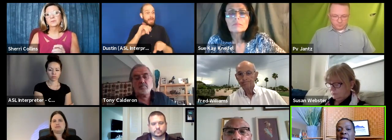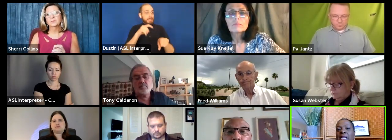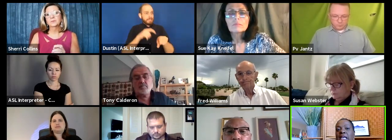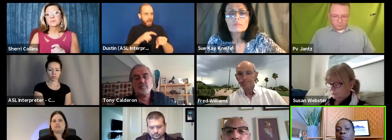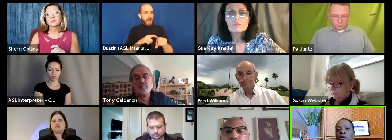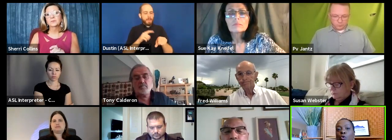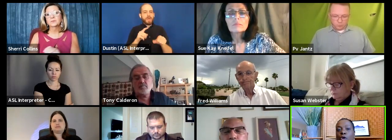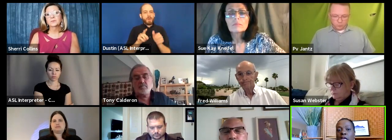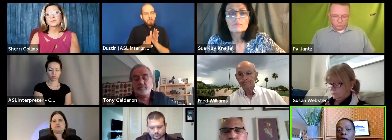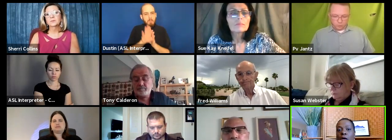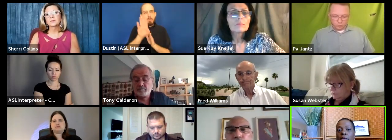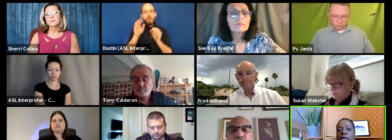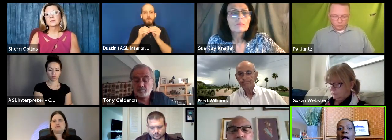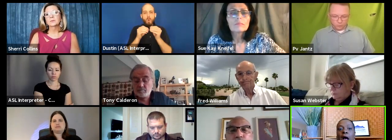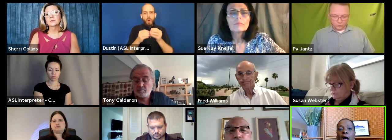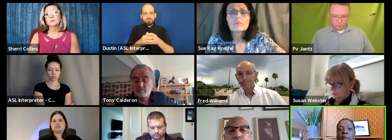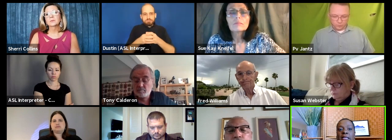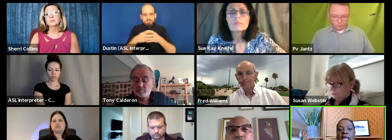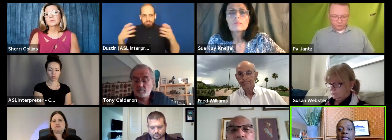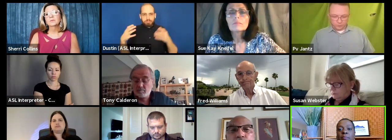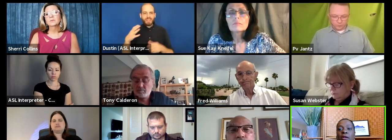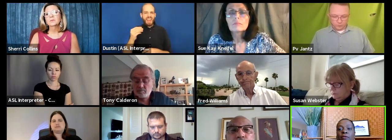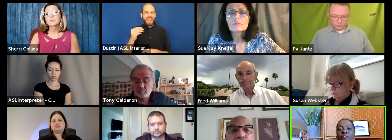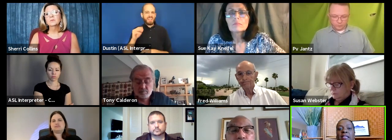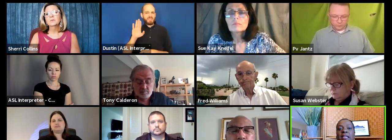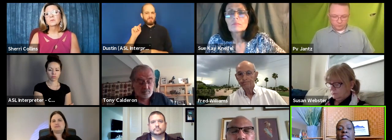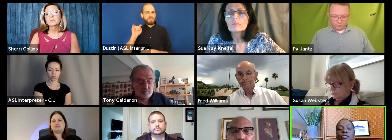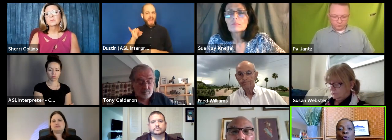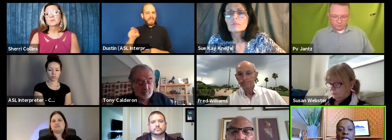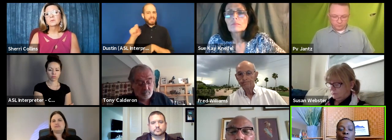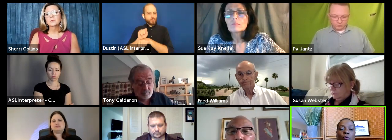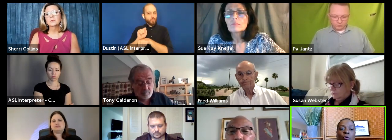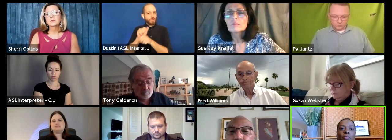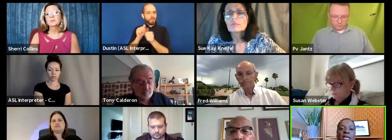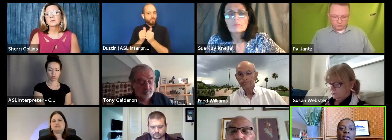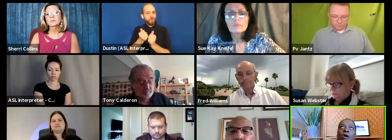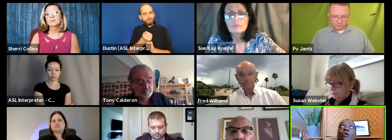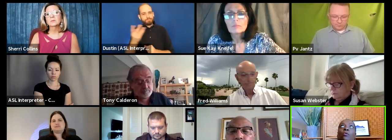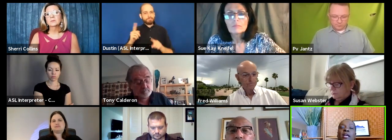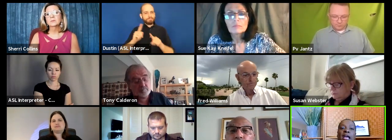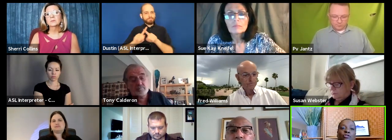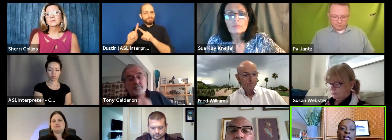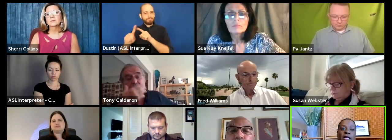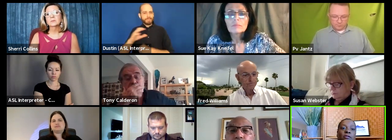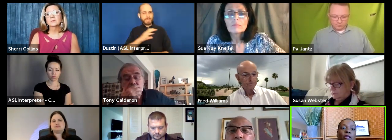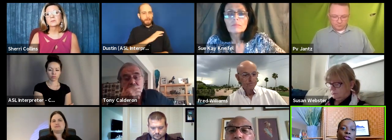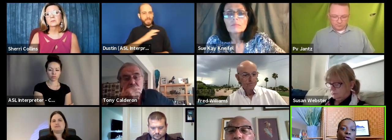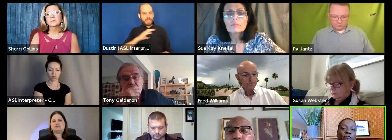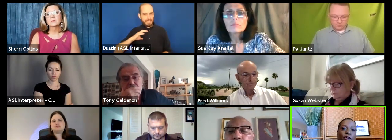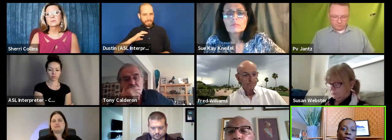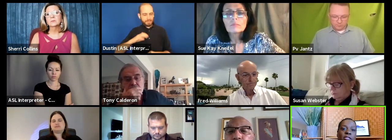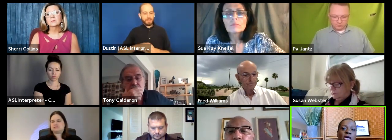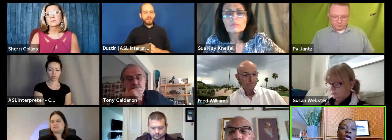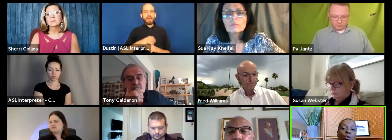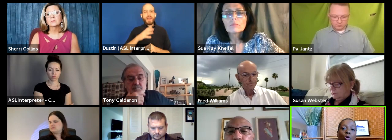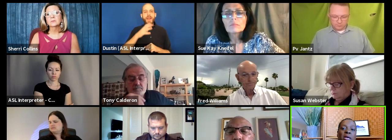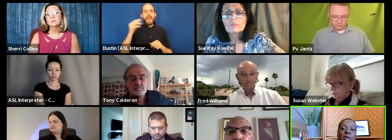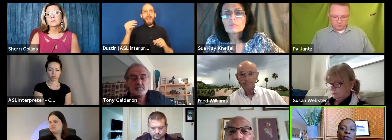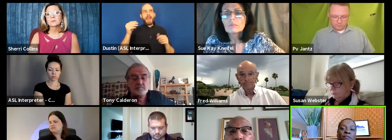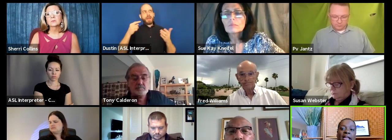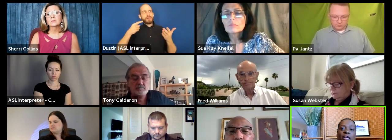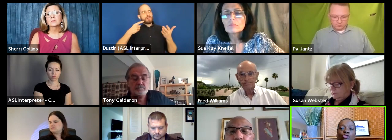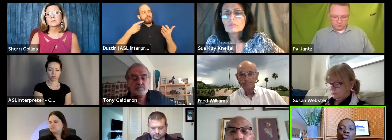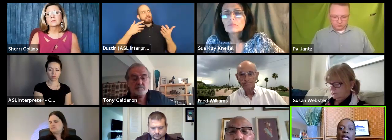committees that Betty has been working on. And as a matter of fact, next week we will be, or week after next, on the 31st, we'll